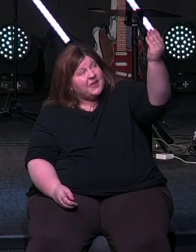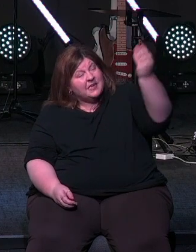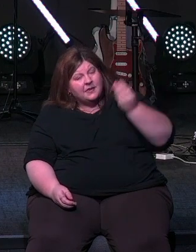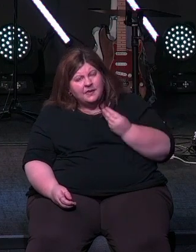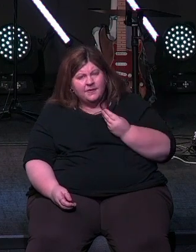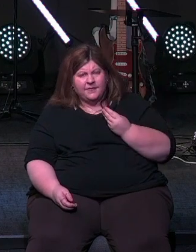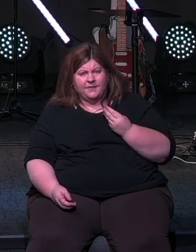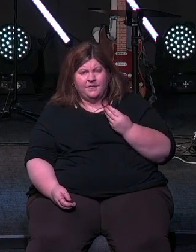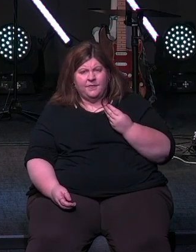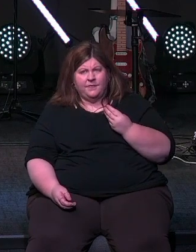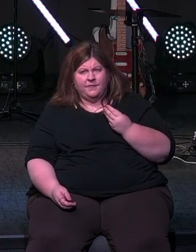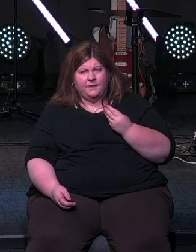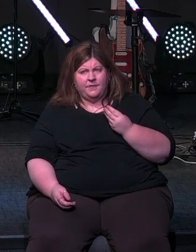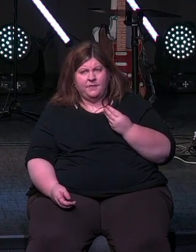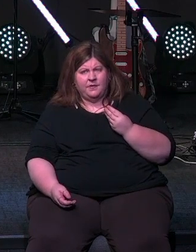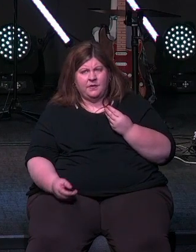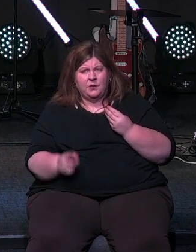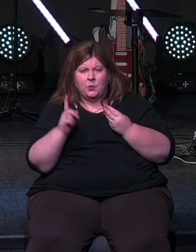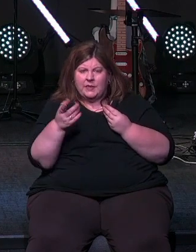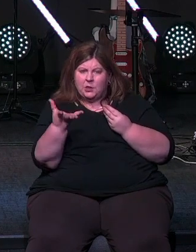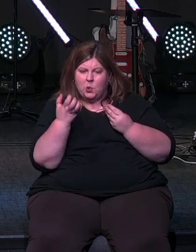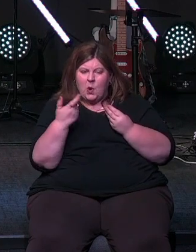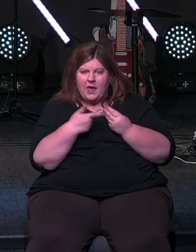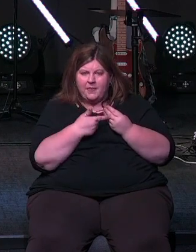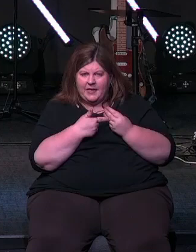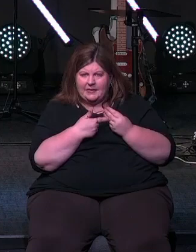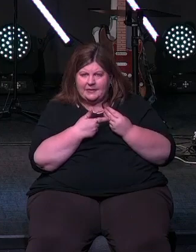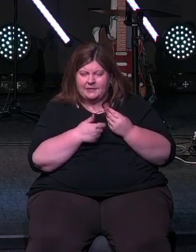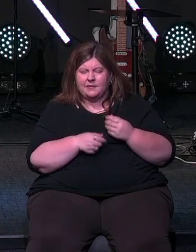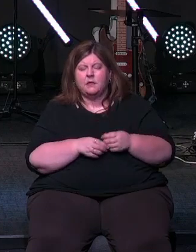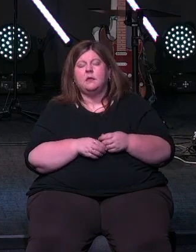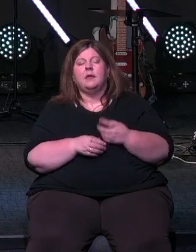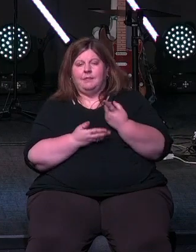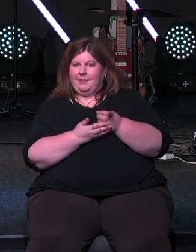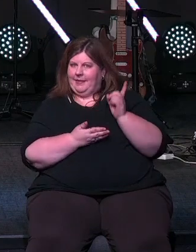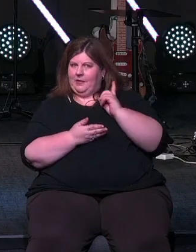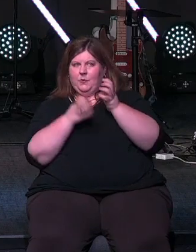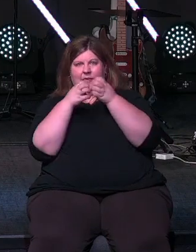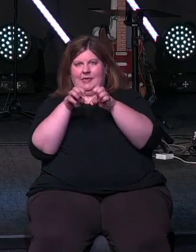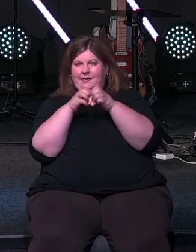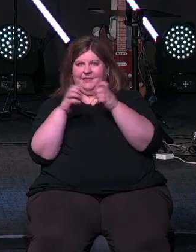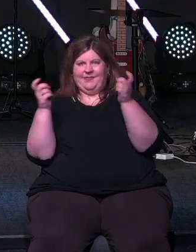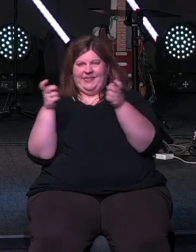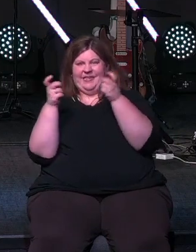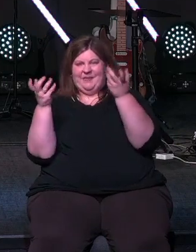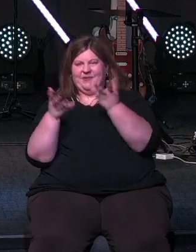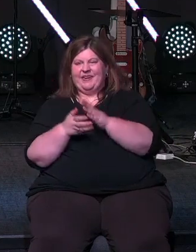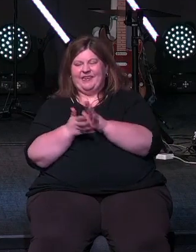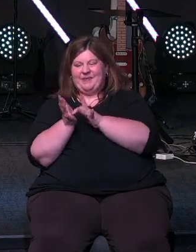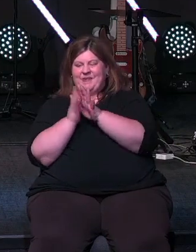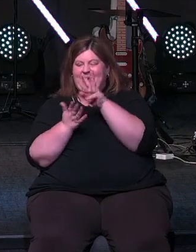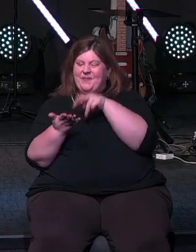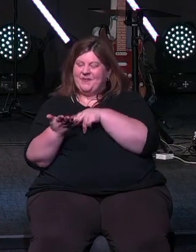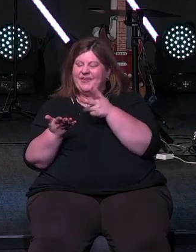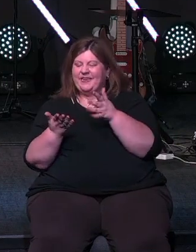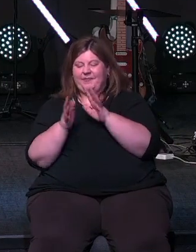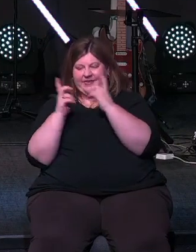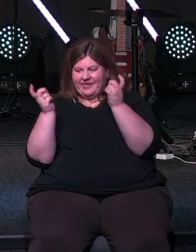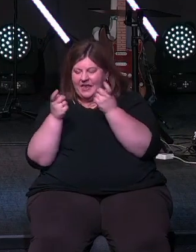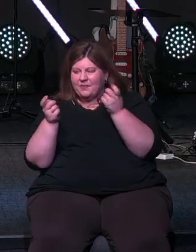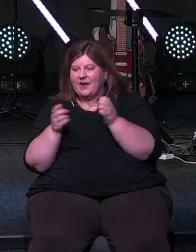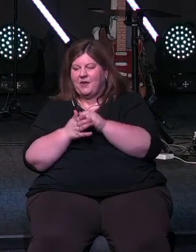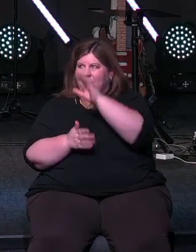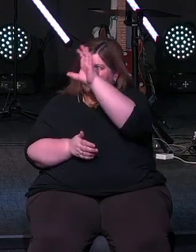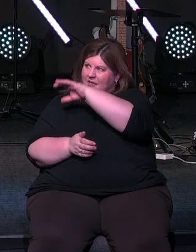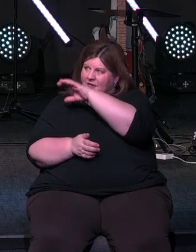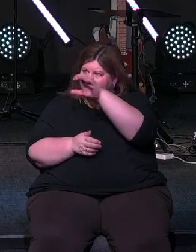Himself. We just celebrated this on Easter last week. This is what we celebrate when we read the Bible. This is what we celebrate when we look at the